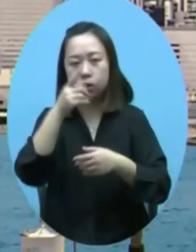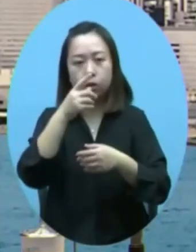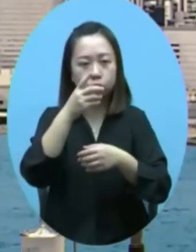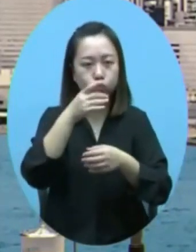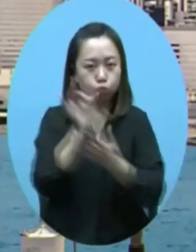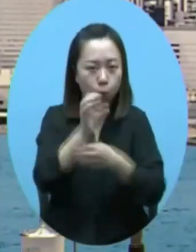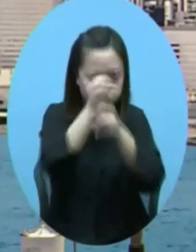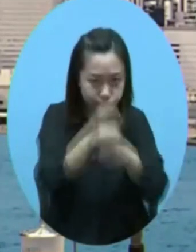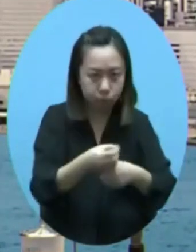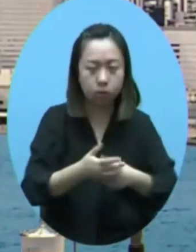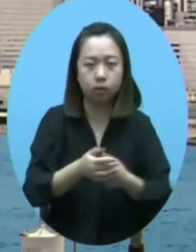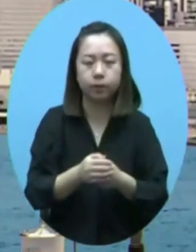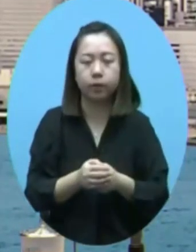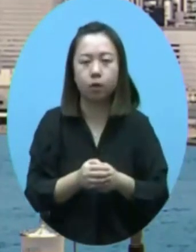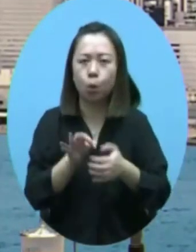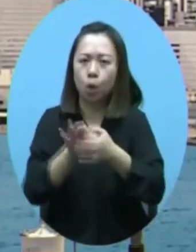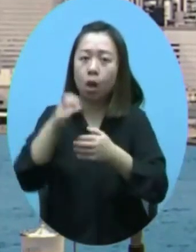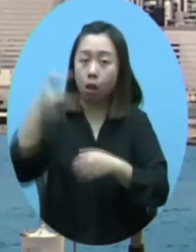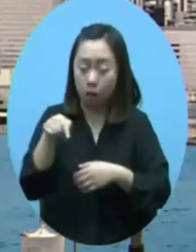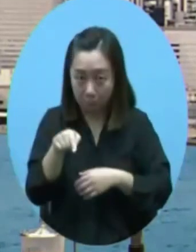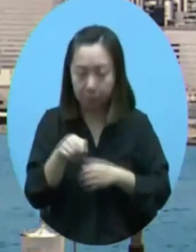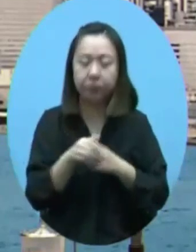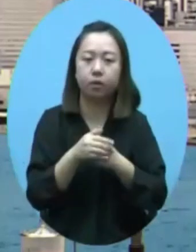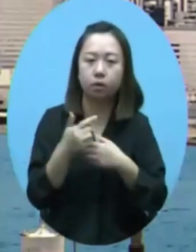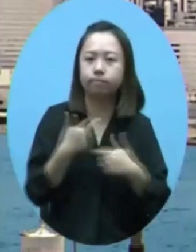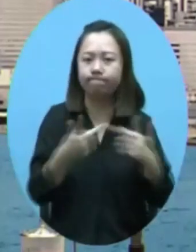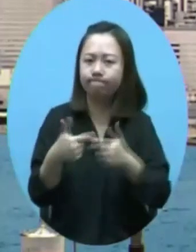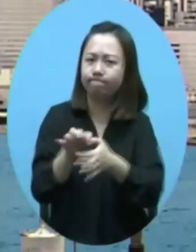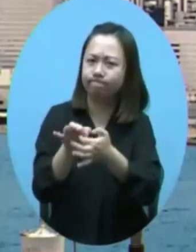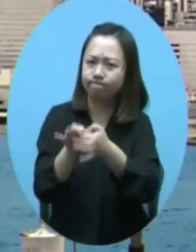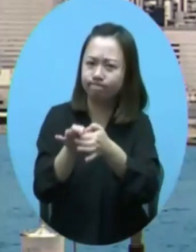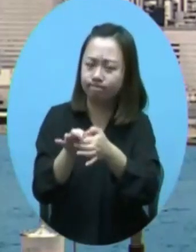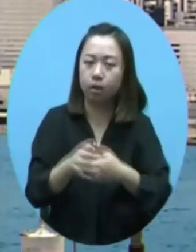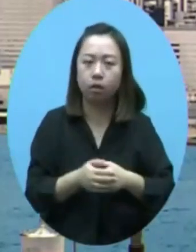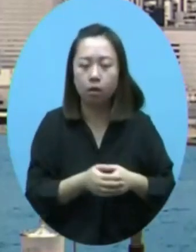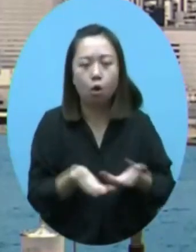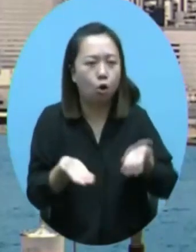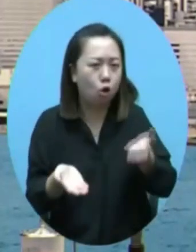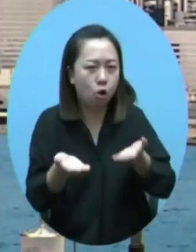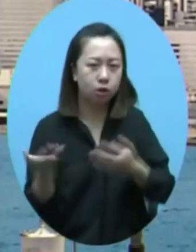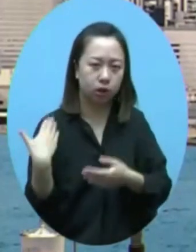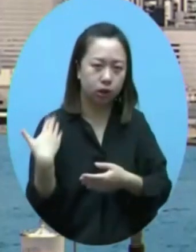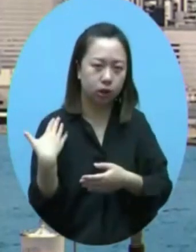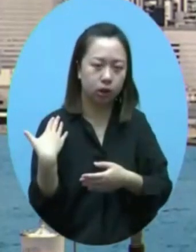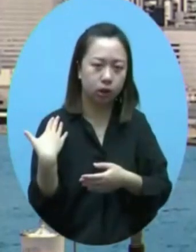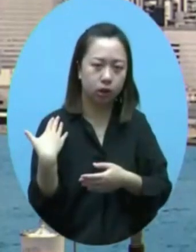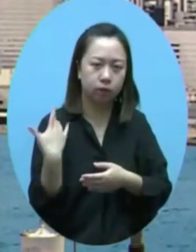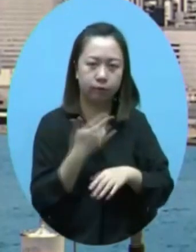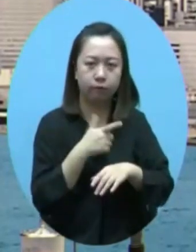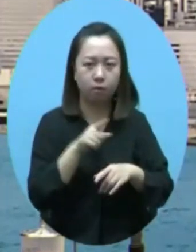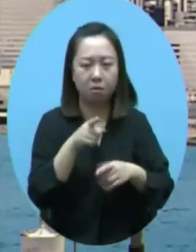they're unwell, and undergo testing. And for the untraceable cases, well, we're still trying. It might have